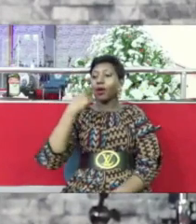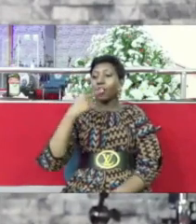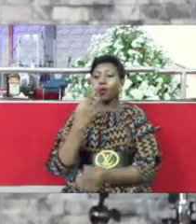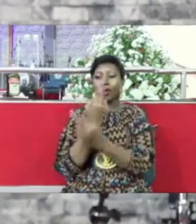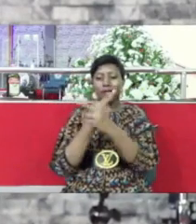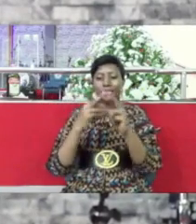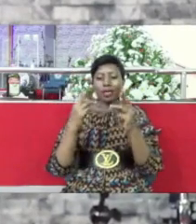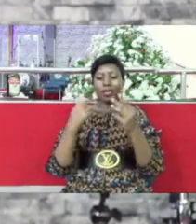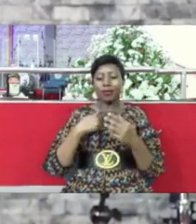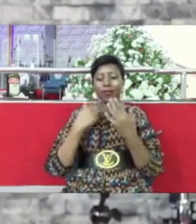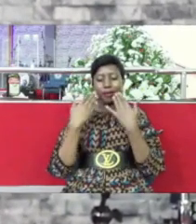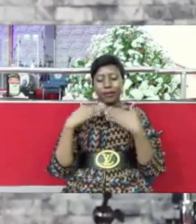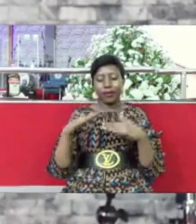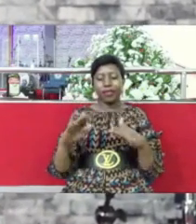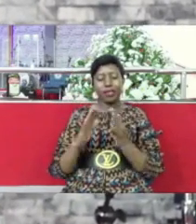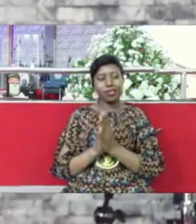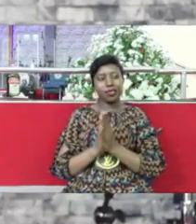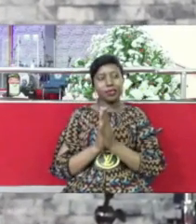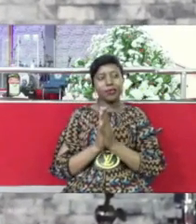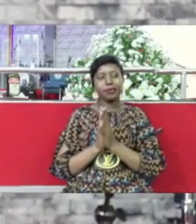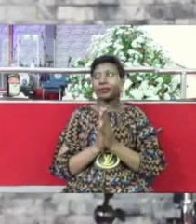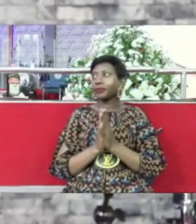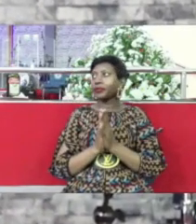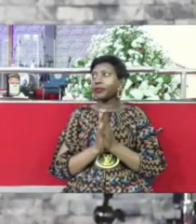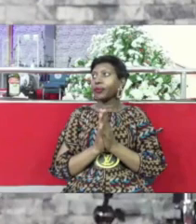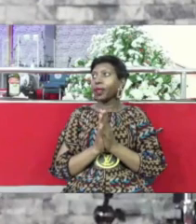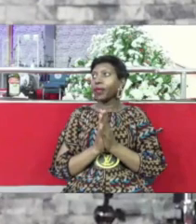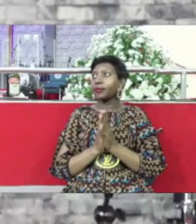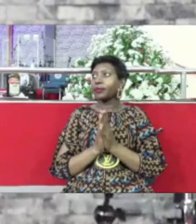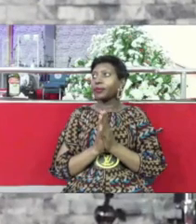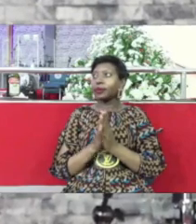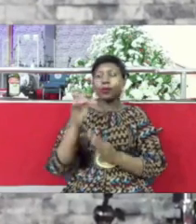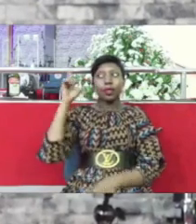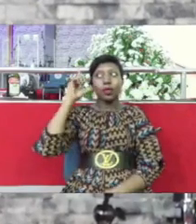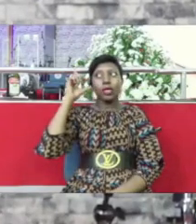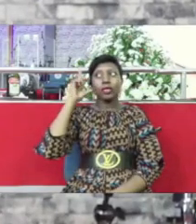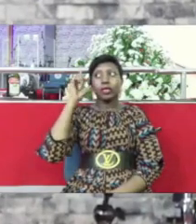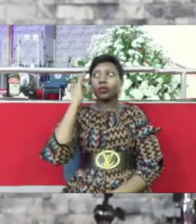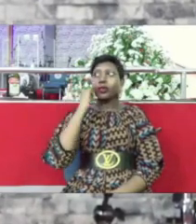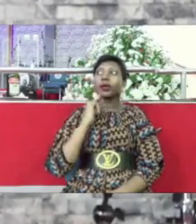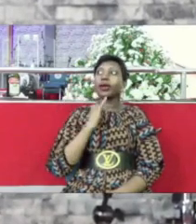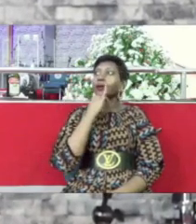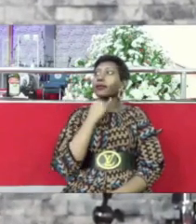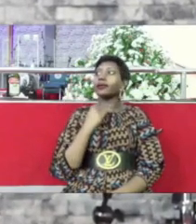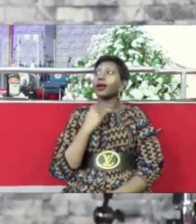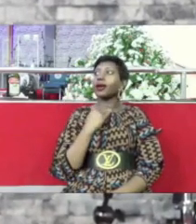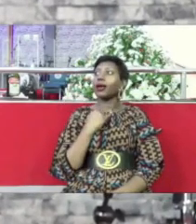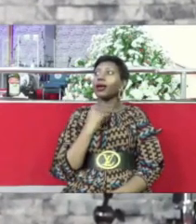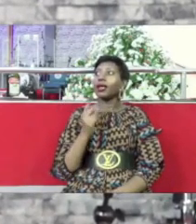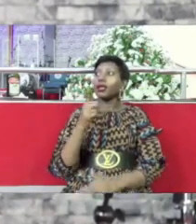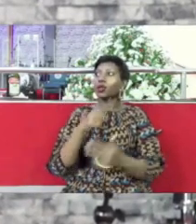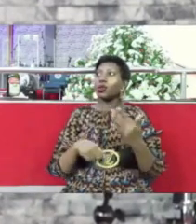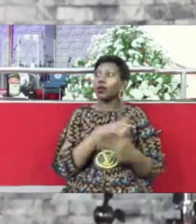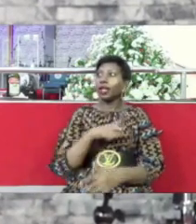ambaye amenikomboa. Listen to what he says in Isaiah 43 verse 1 to 3a. Sikia hapo katika Isaiah. But now this is what the Lord says. Hii